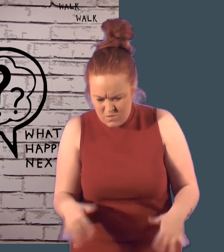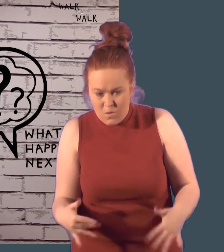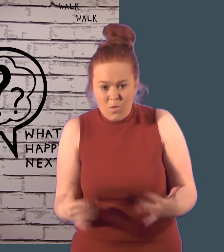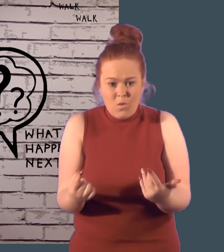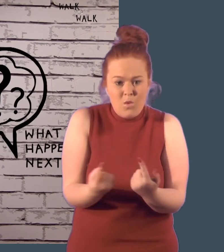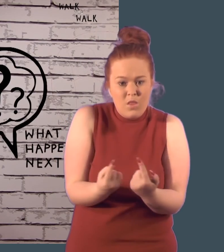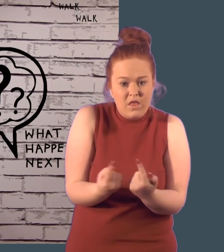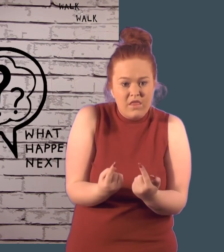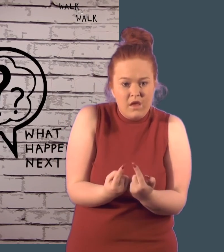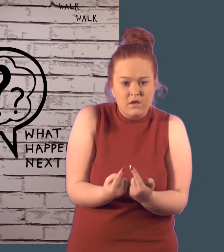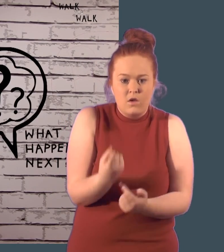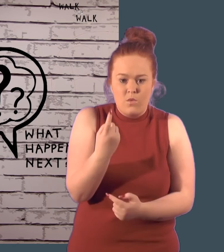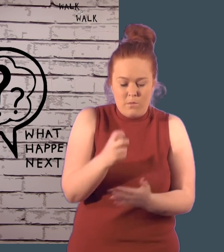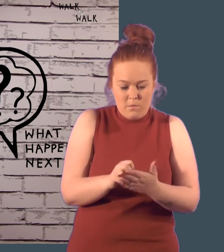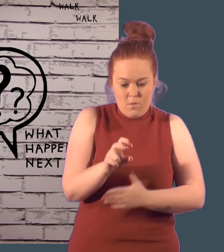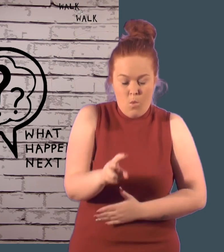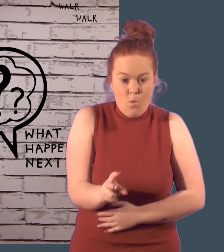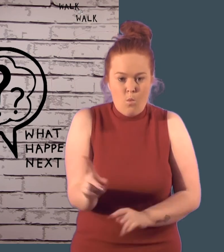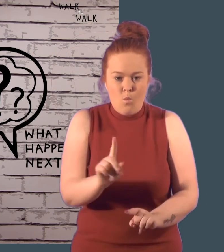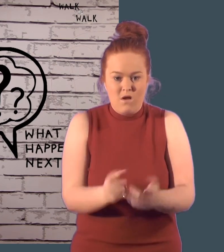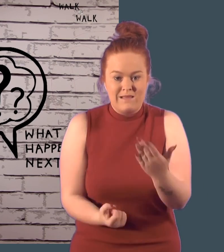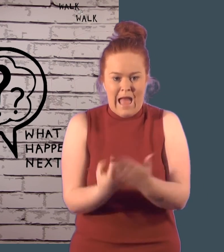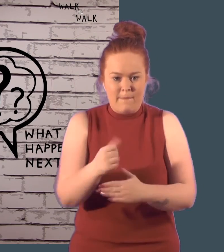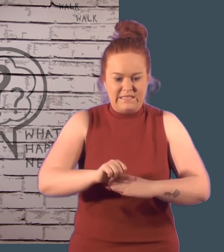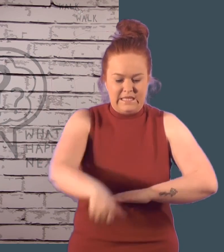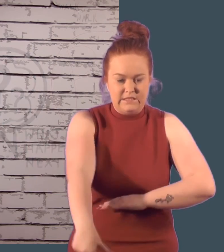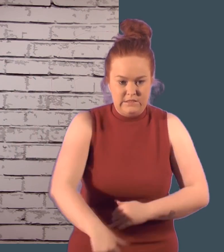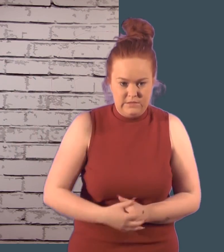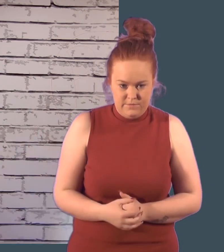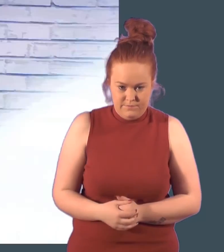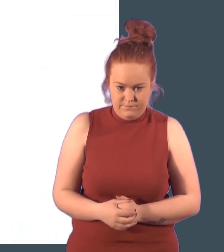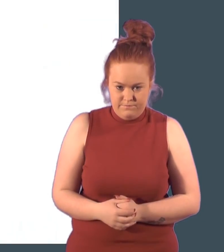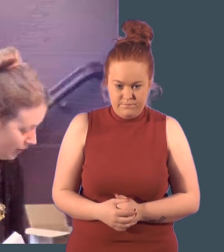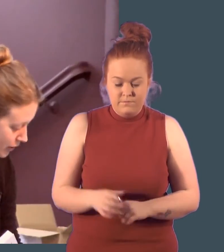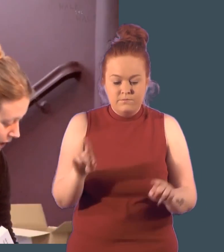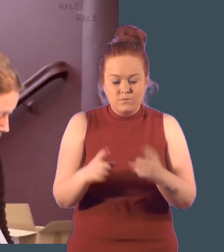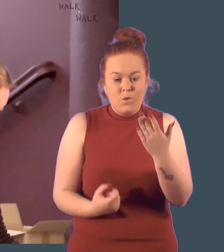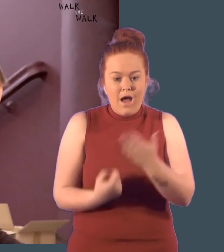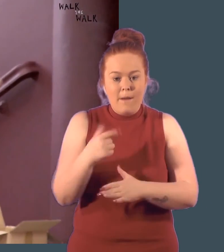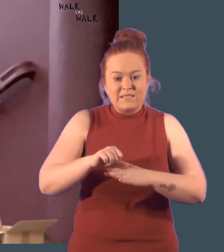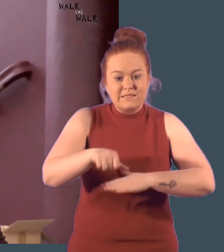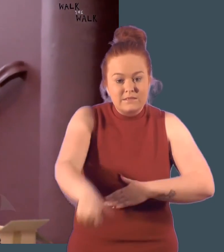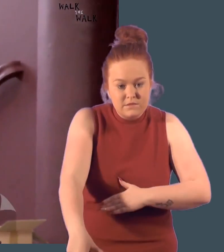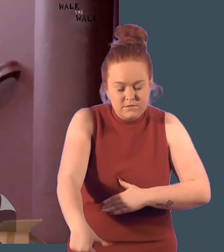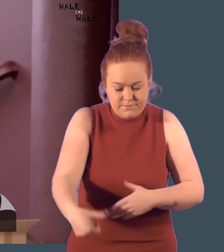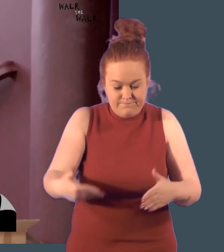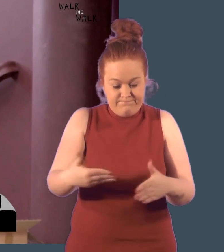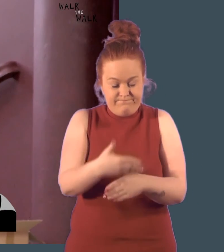thing that's on it is this final jump-off point and the words, what happens next? The what happens